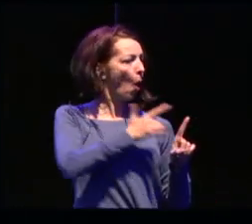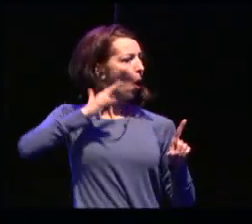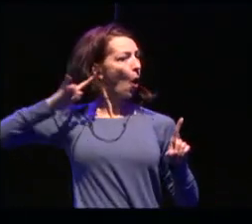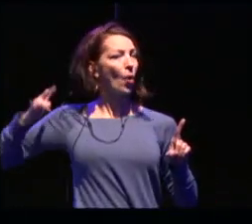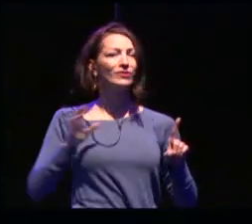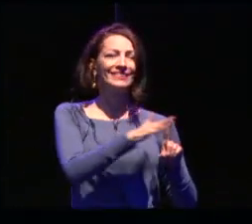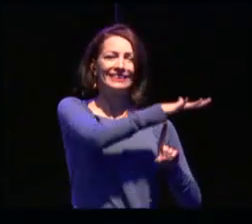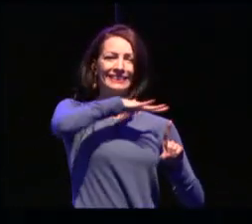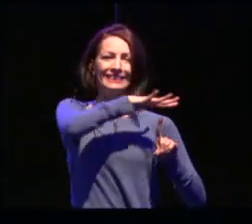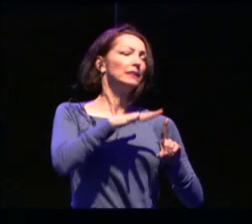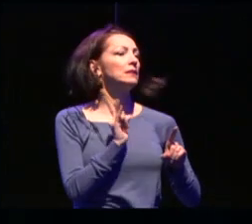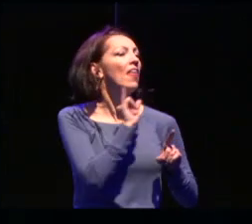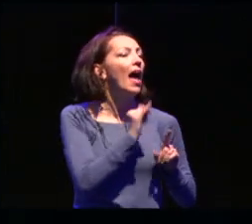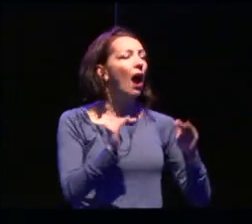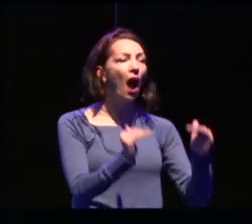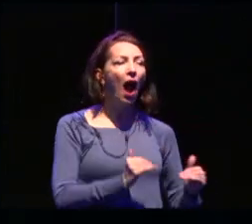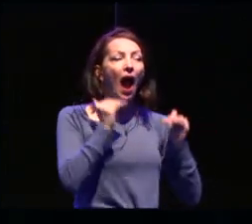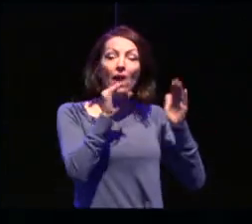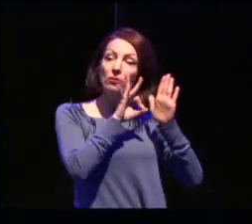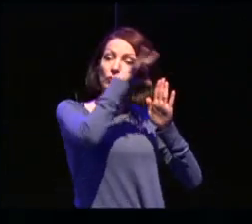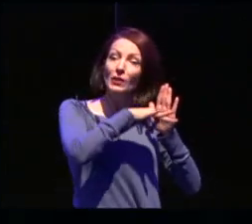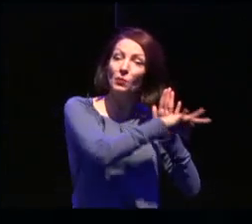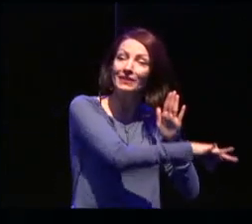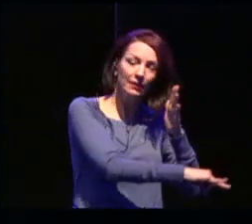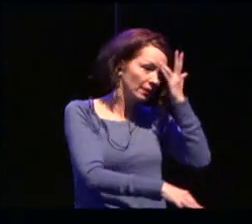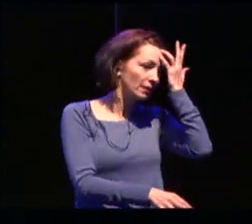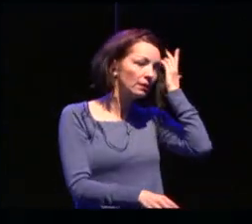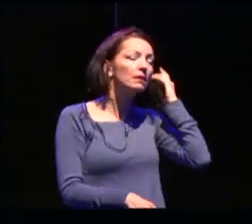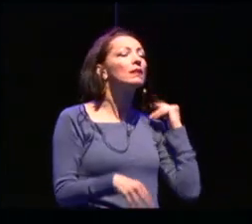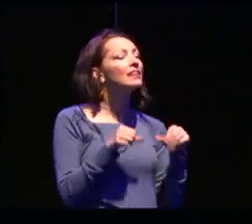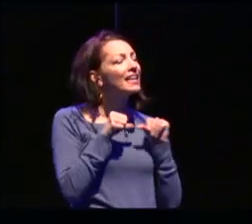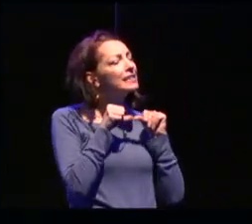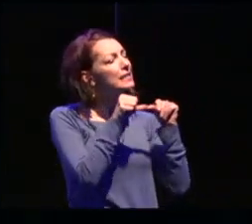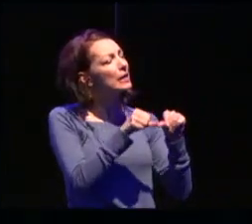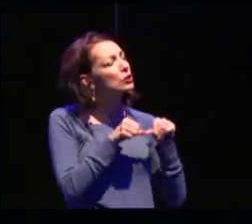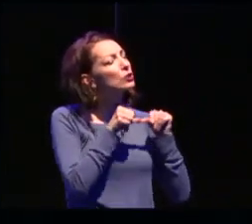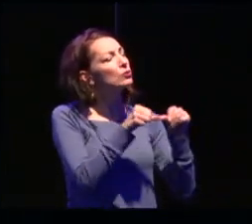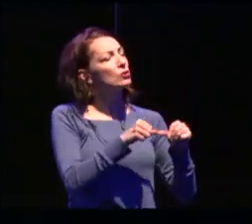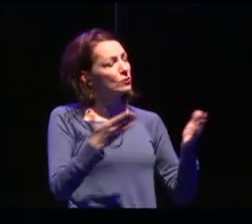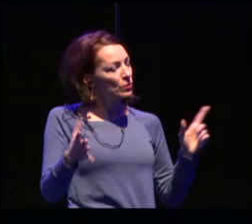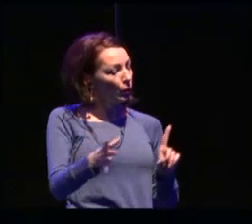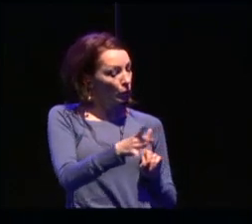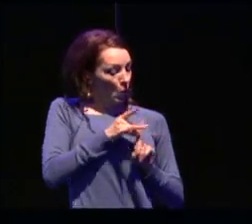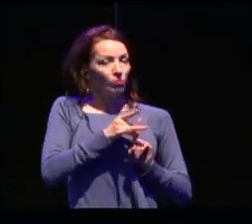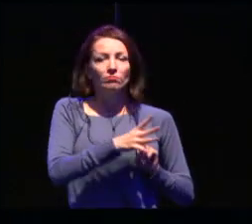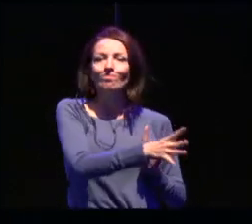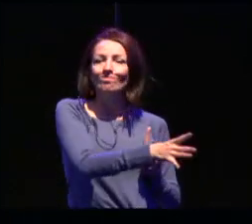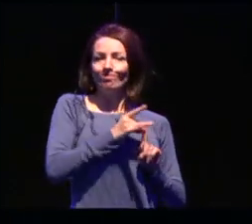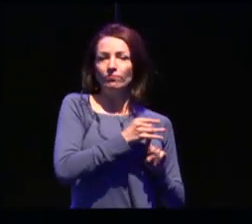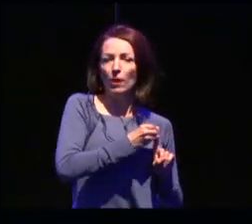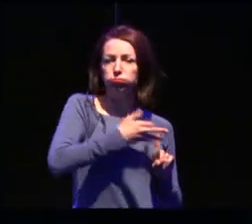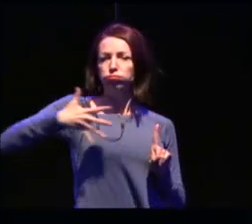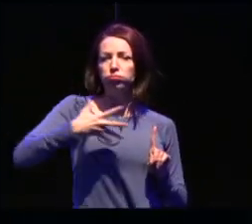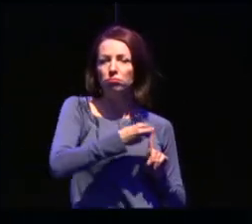golden hue. We're interested in that higher frequency, so that it continues to magnify and